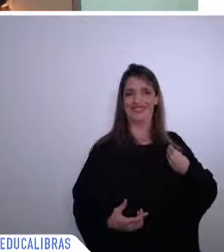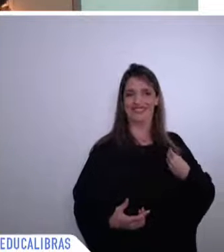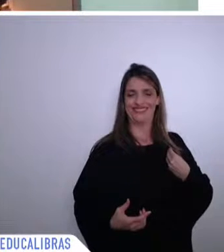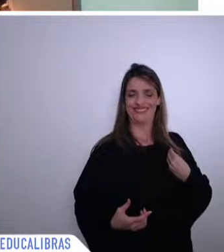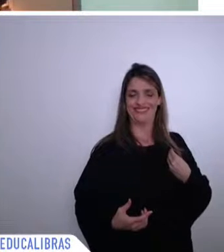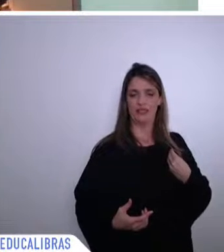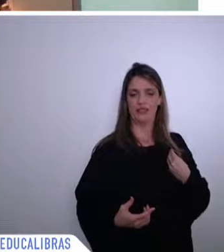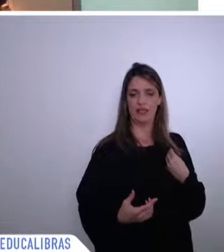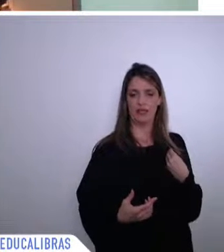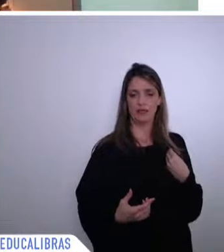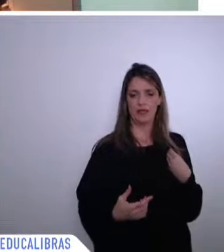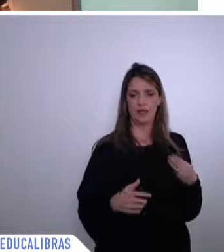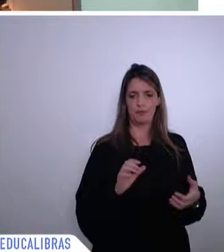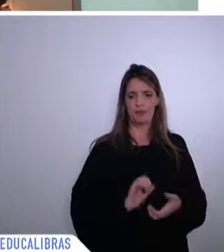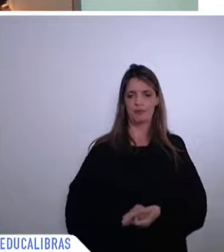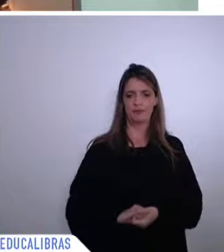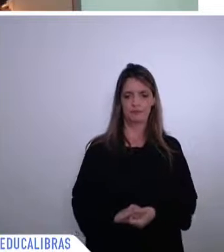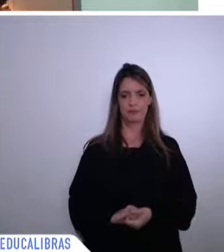life cycle.